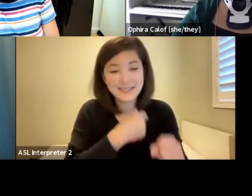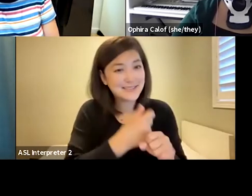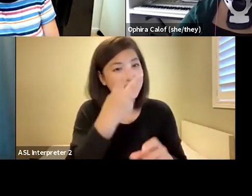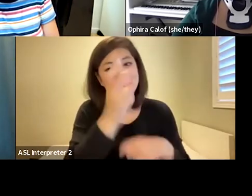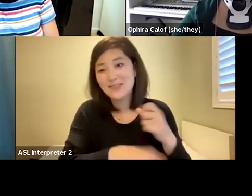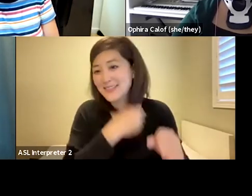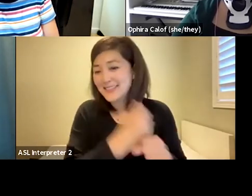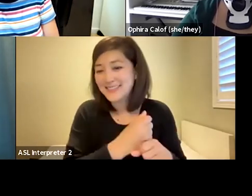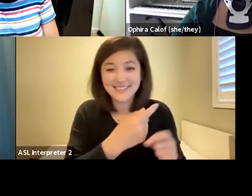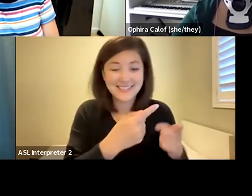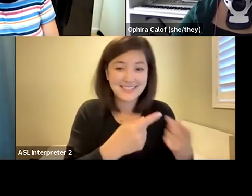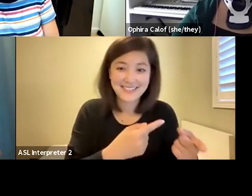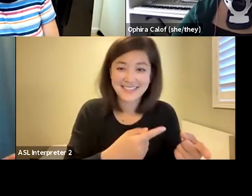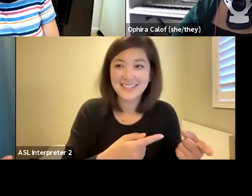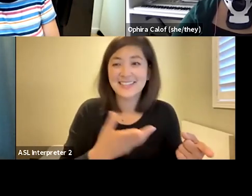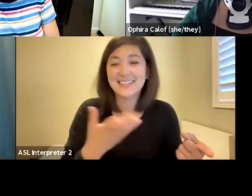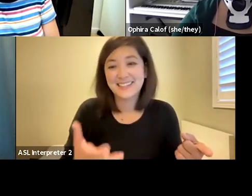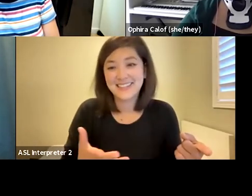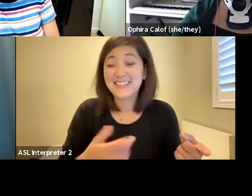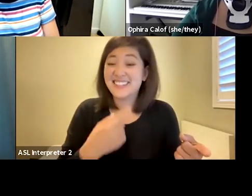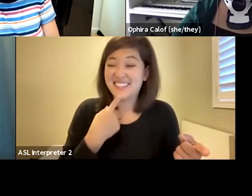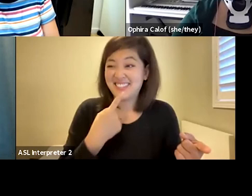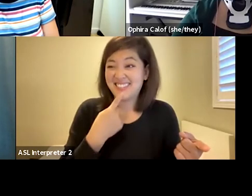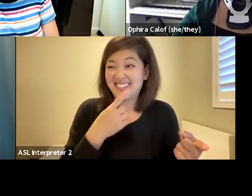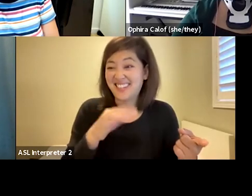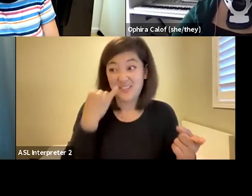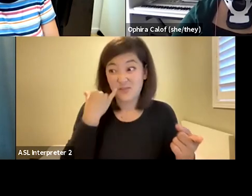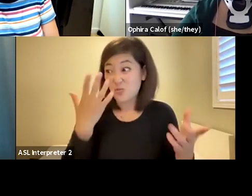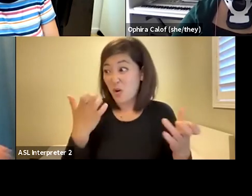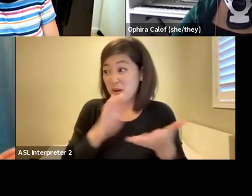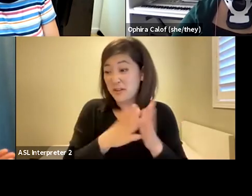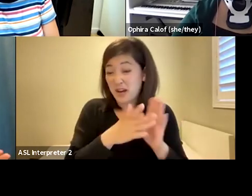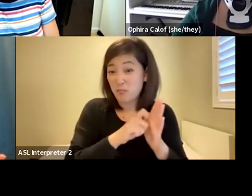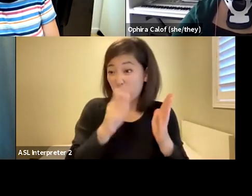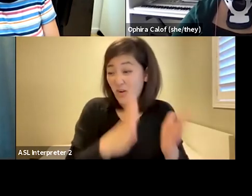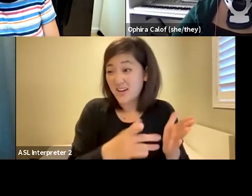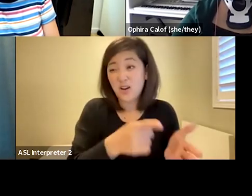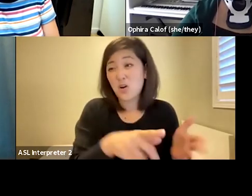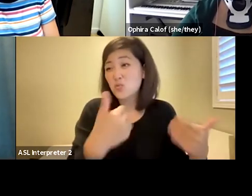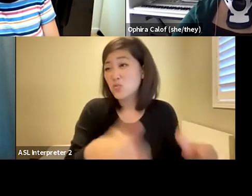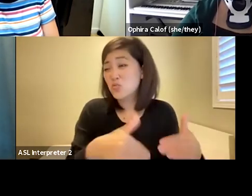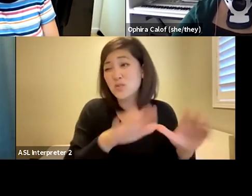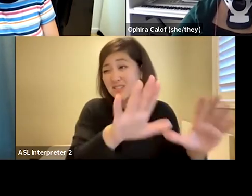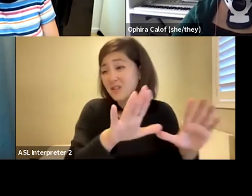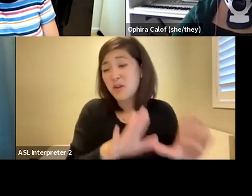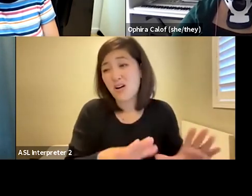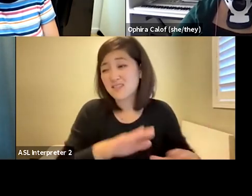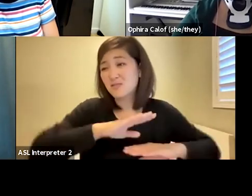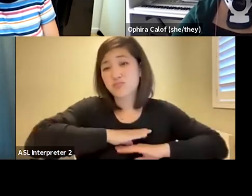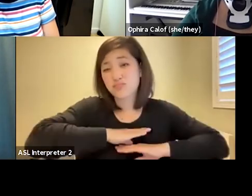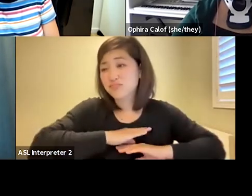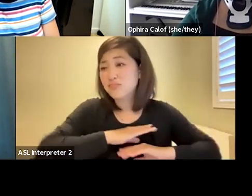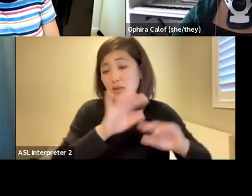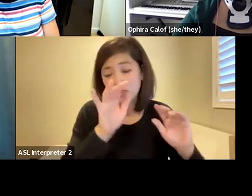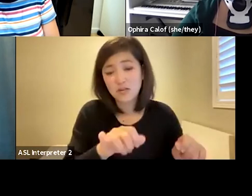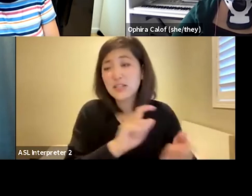years. And that said, I would say to everyone who still wants to pursue that career, there is a great return in it. I mean, you really can change the world with TV